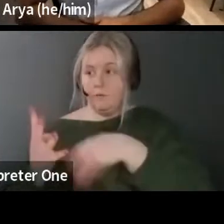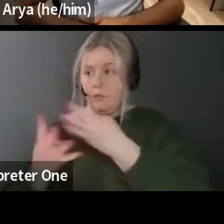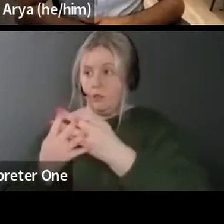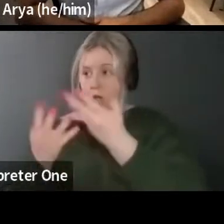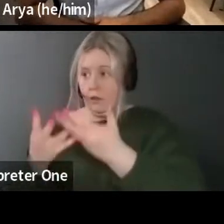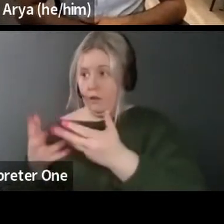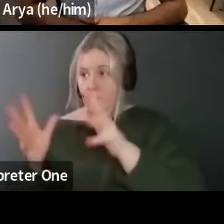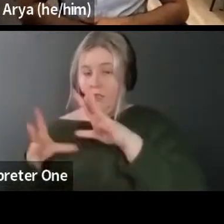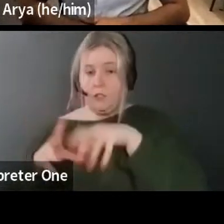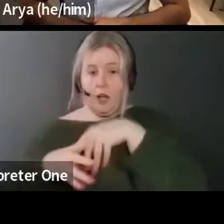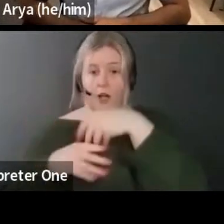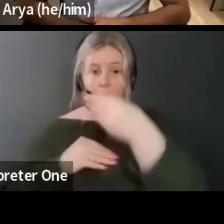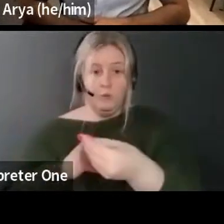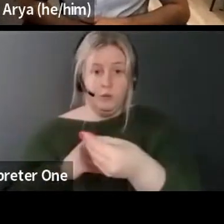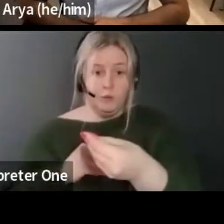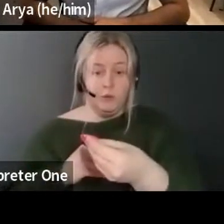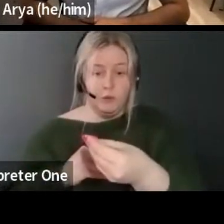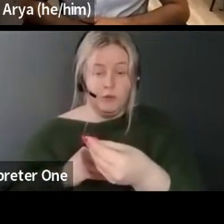they